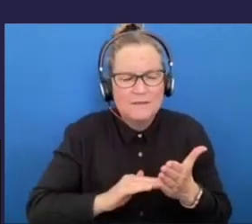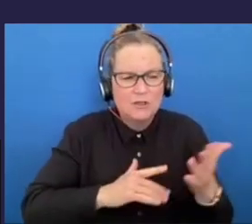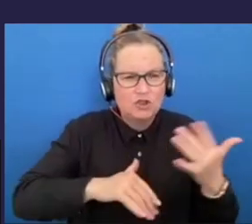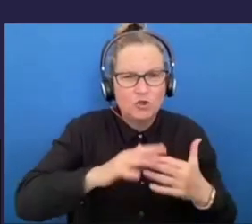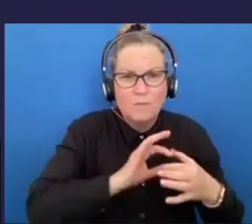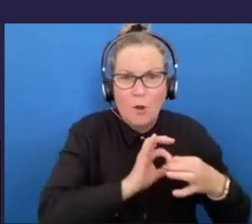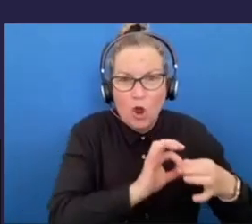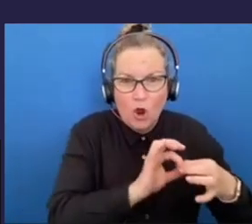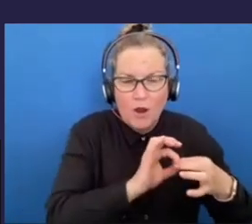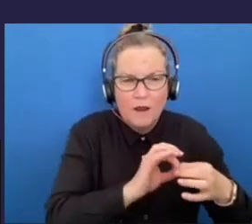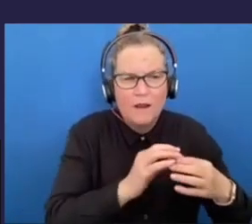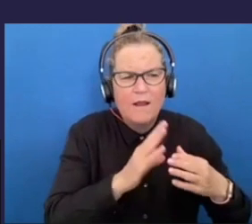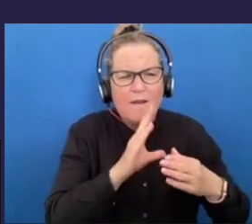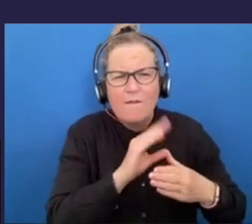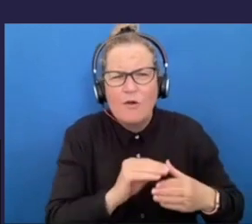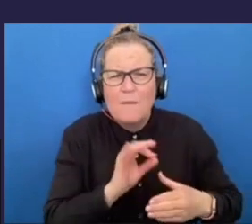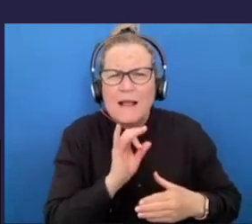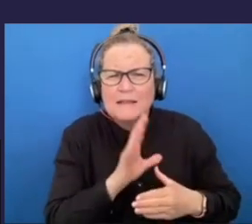capital.